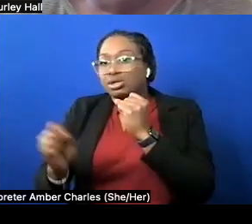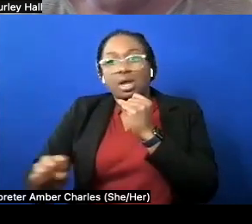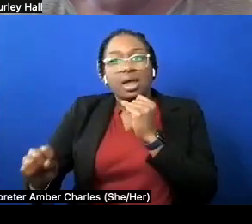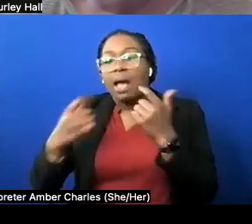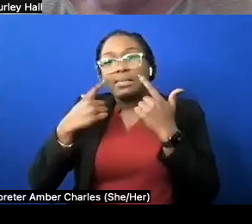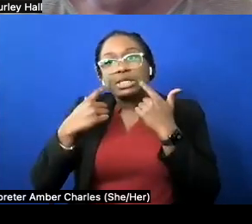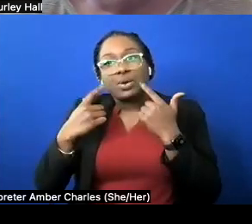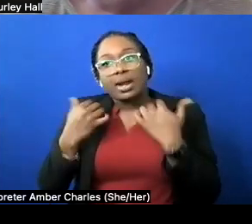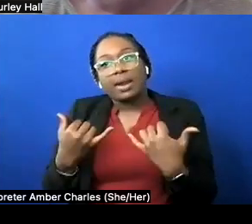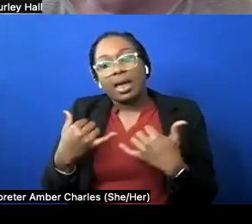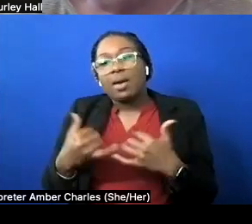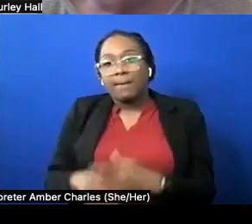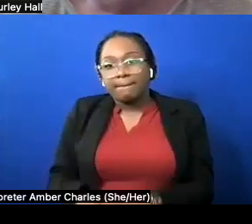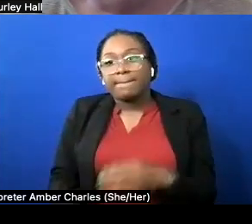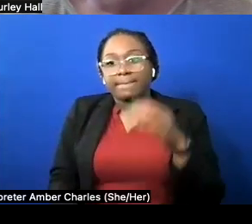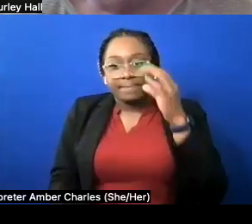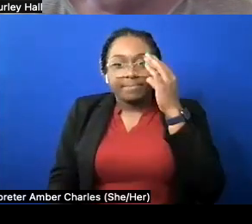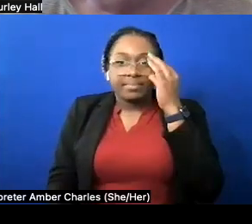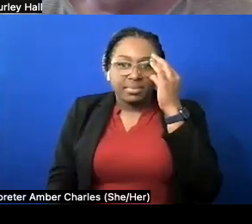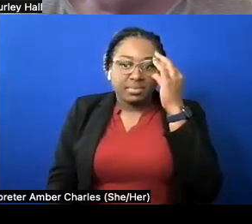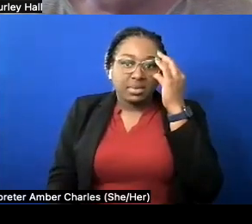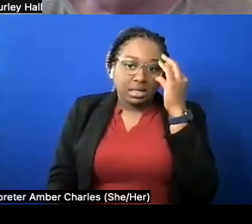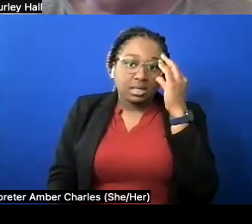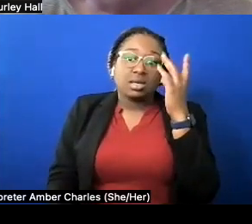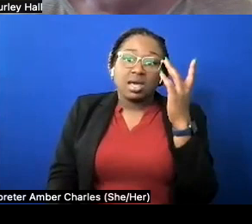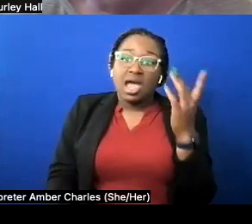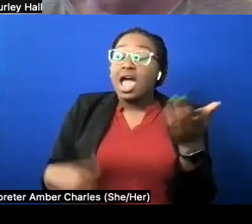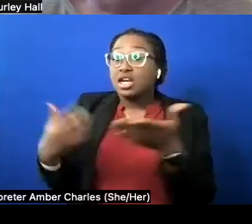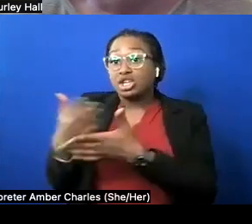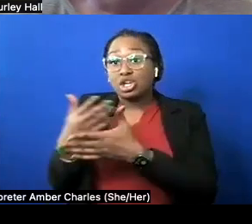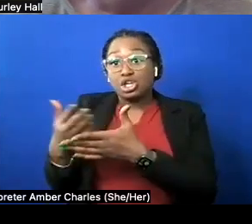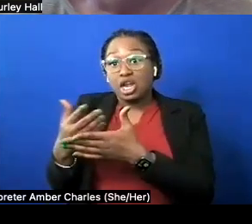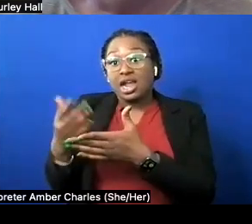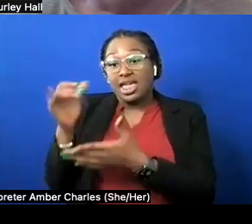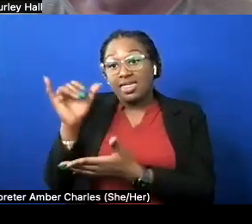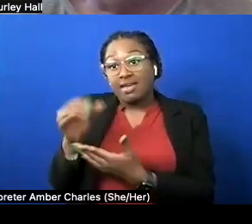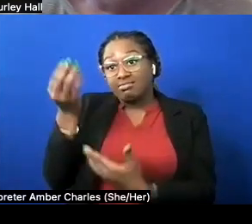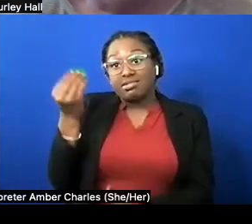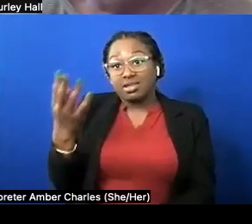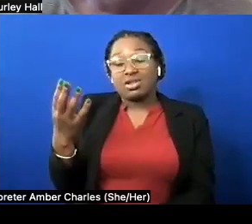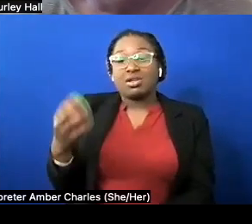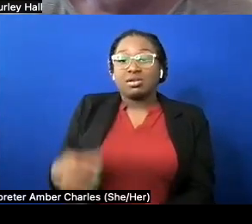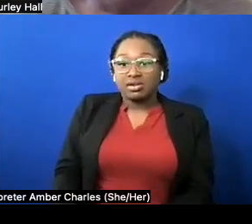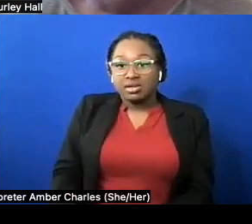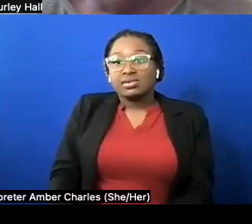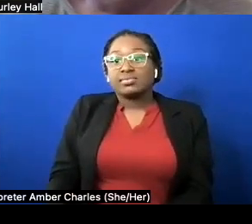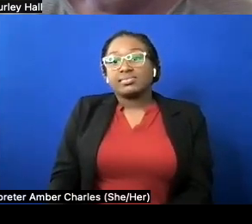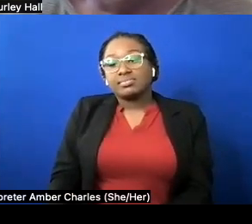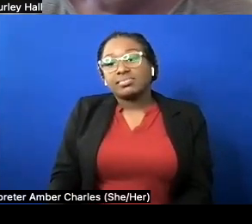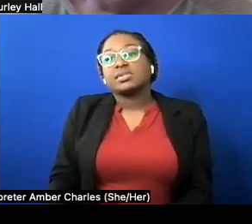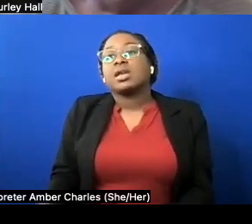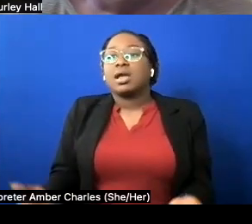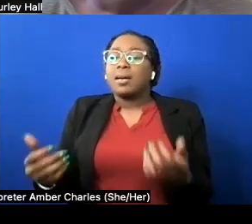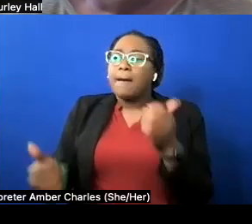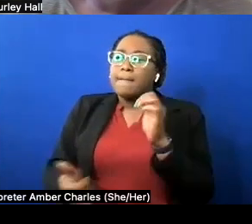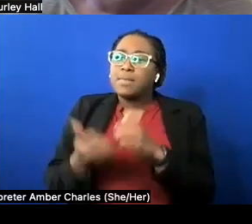now, right? And I share that to say that I'm sure a lot of us go through stuff.